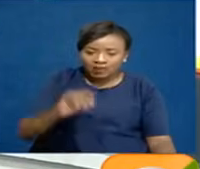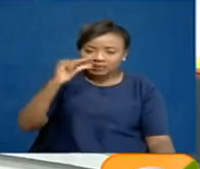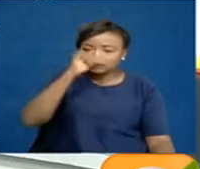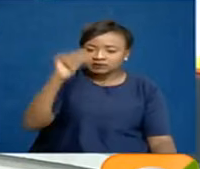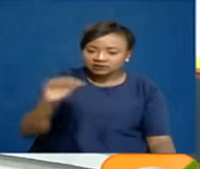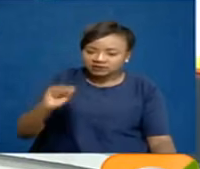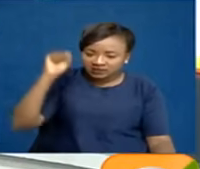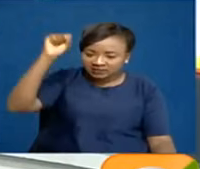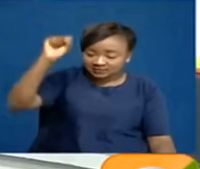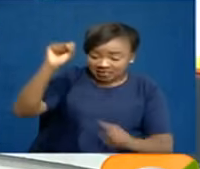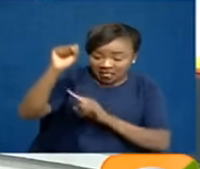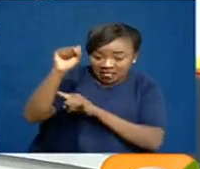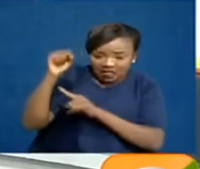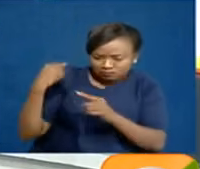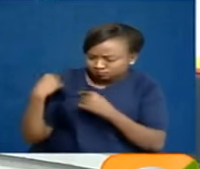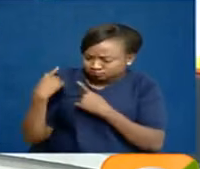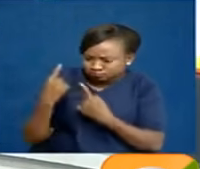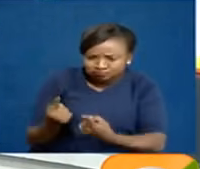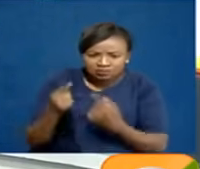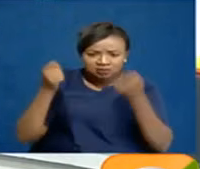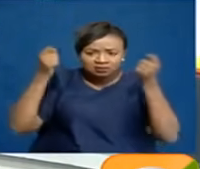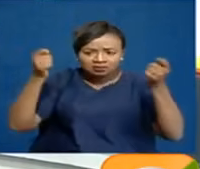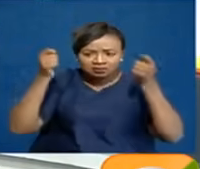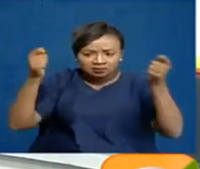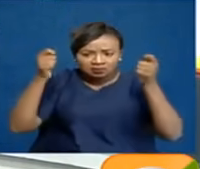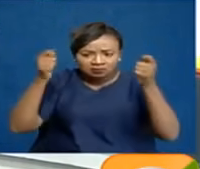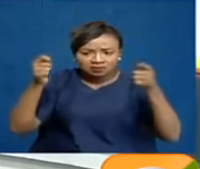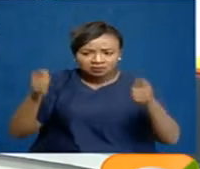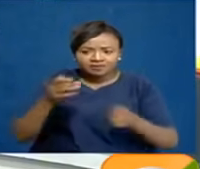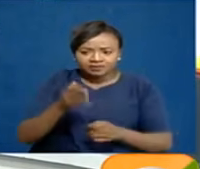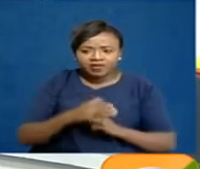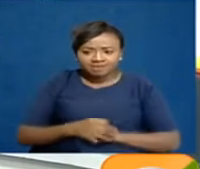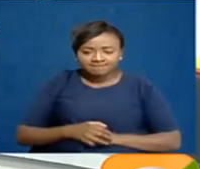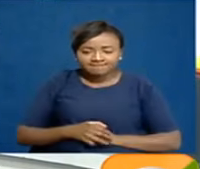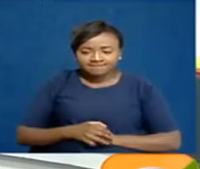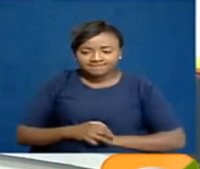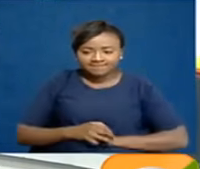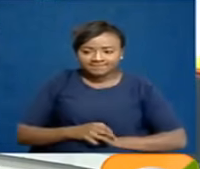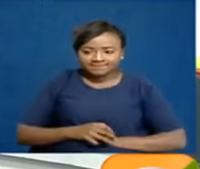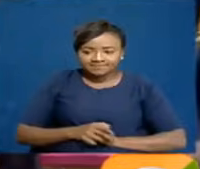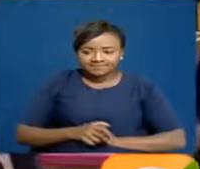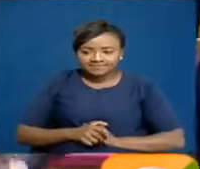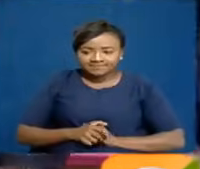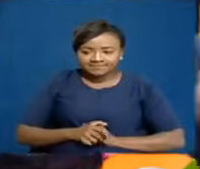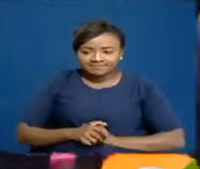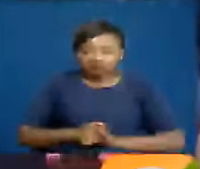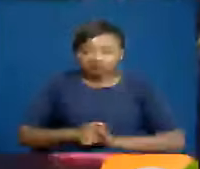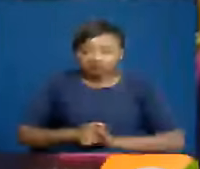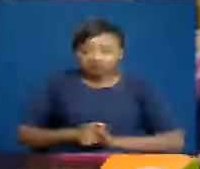have been very much involved in recent past demonstrations against the government. Take a listen.